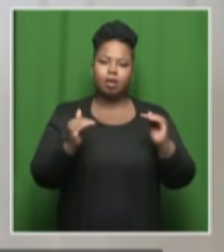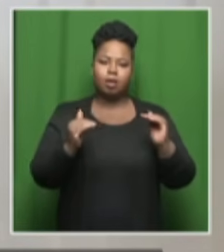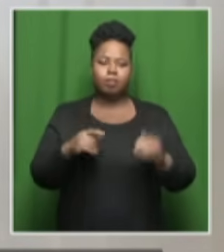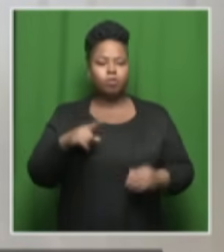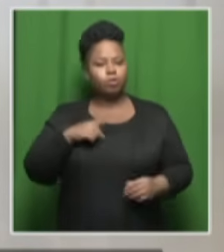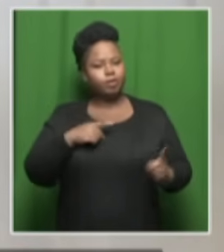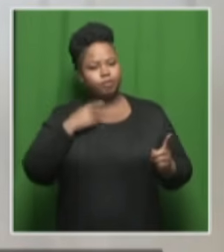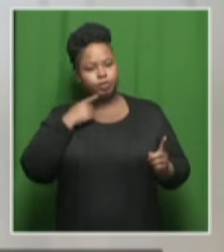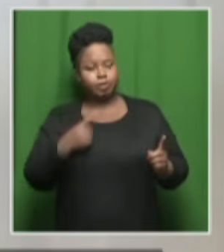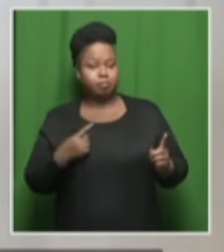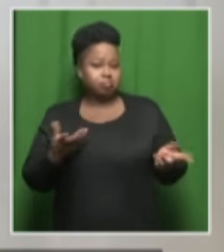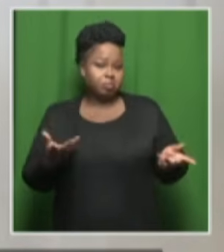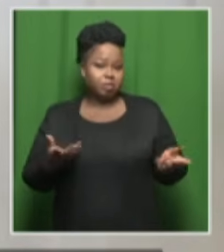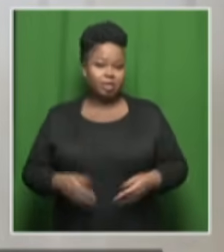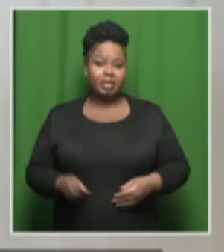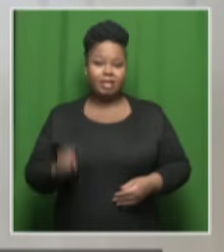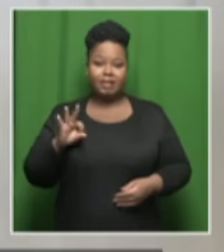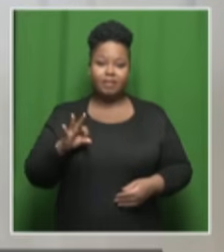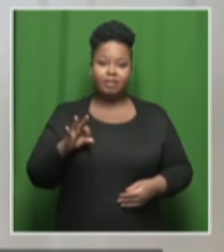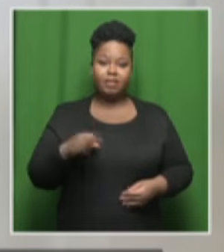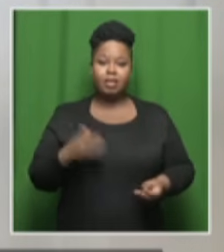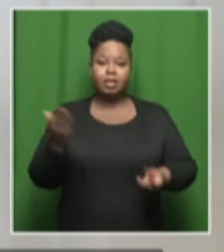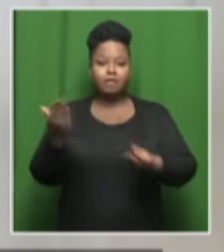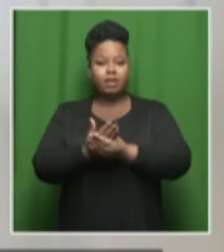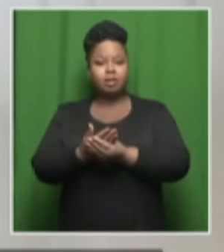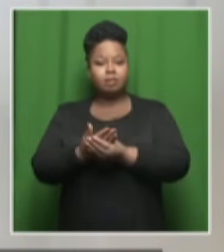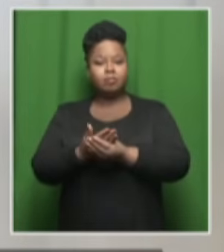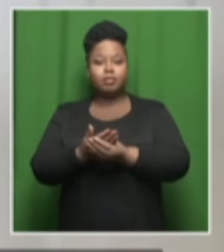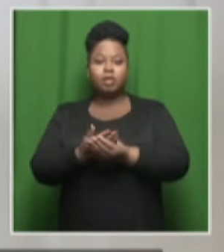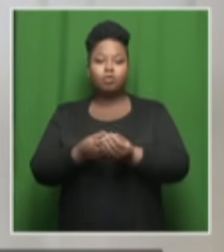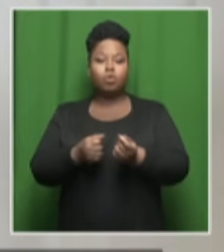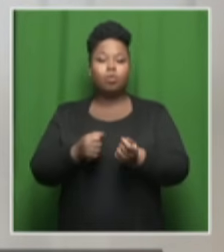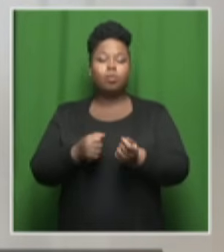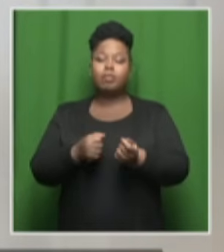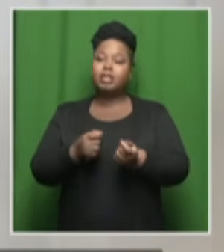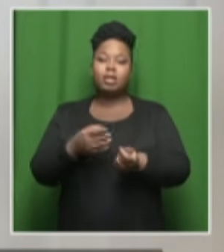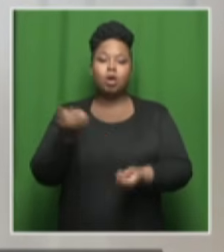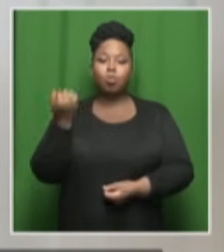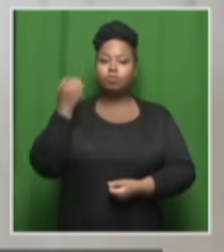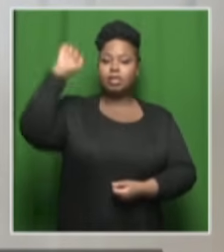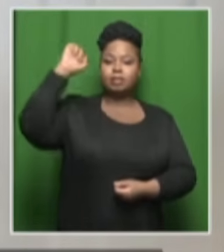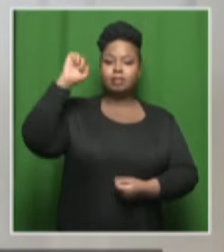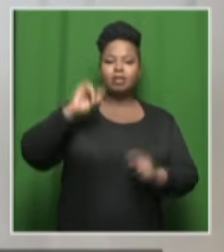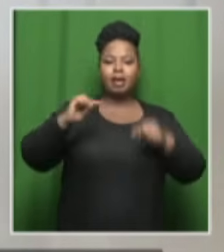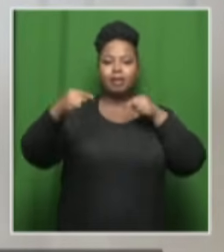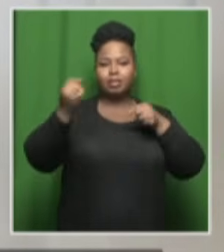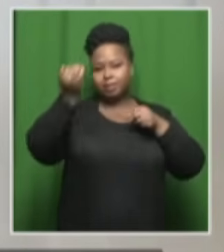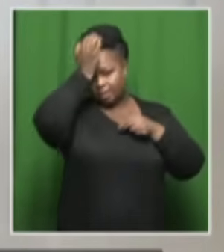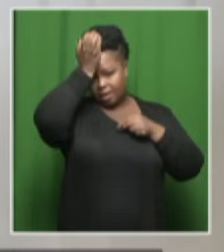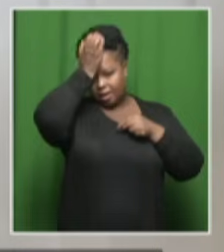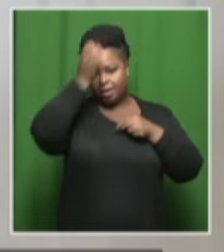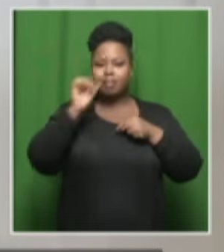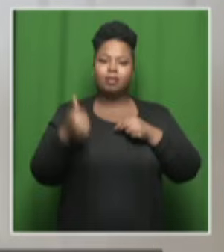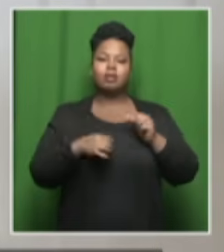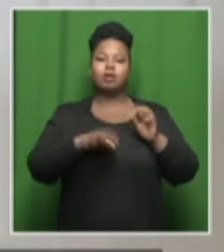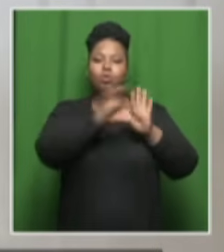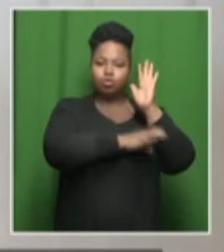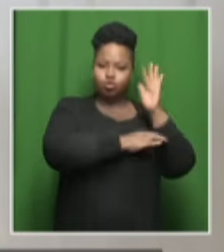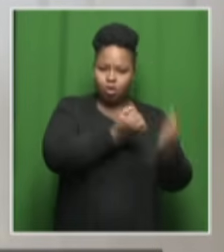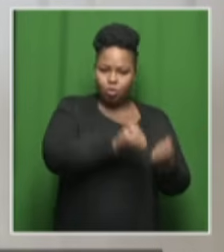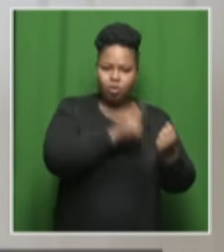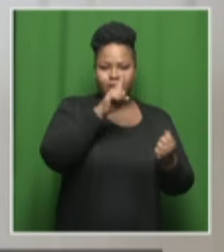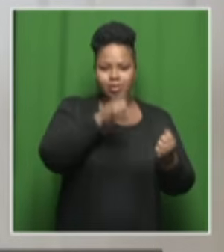saying, once an objection has been filed against the name of the former president, then I think what the Commission ought to have done was to go back to the